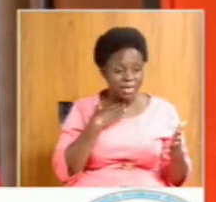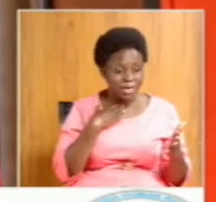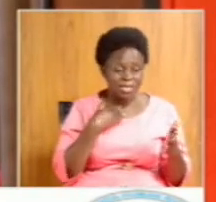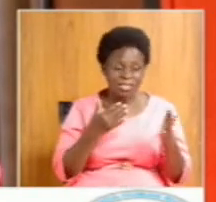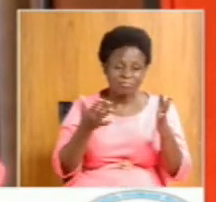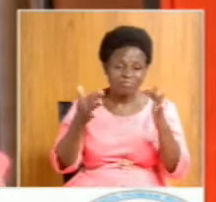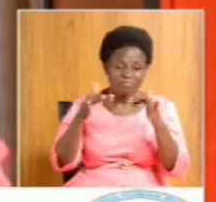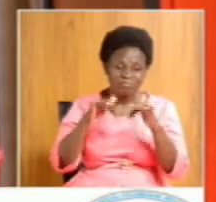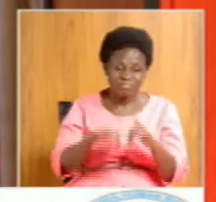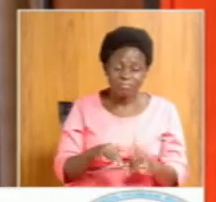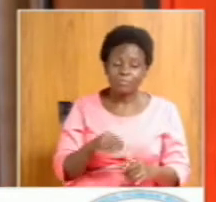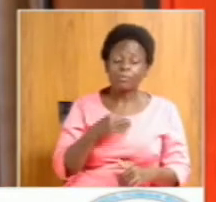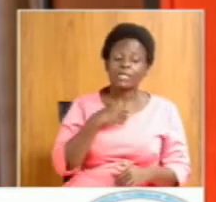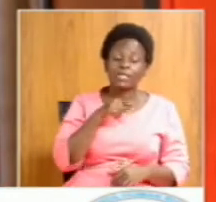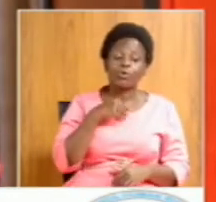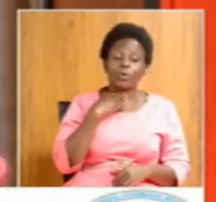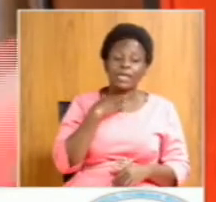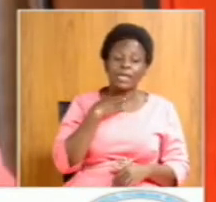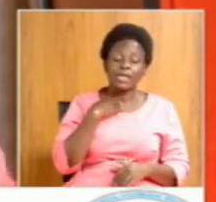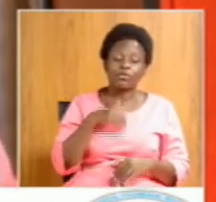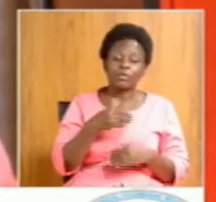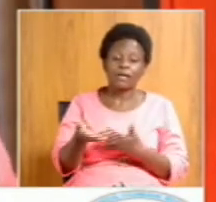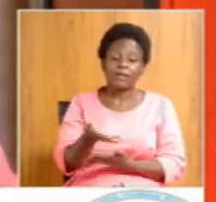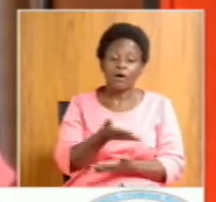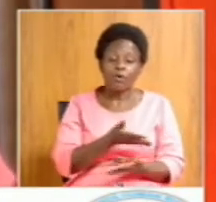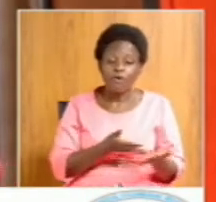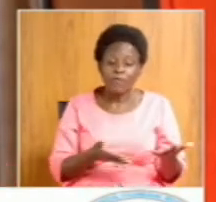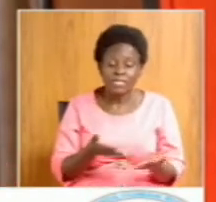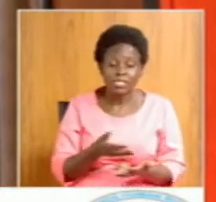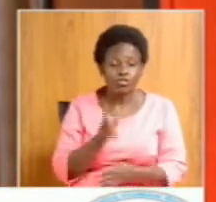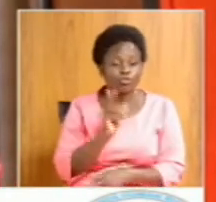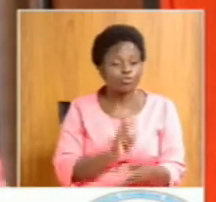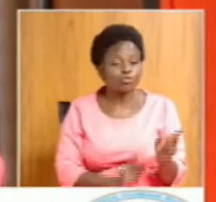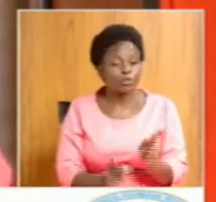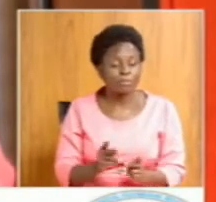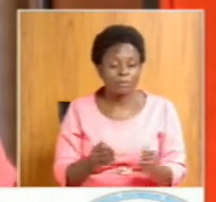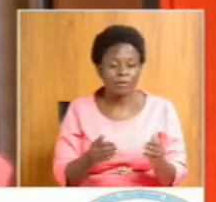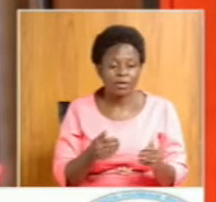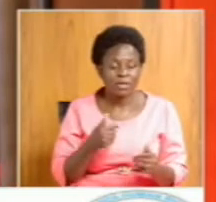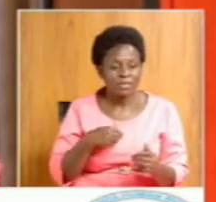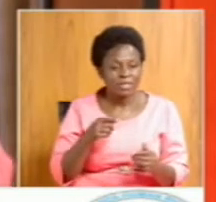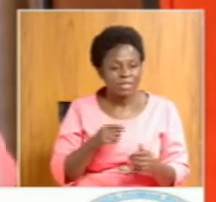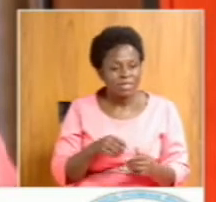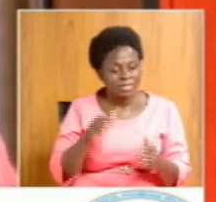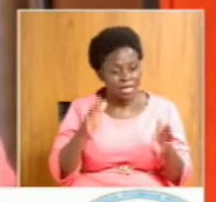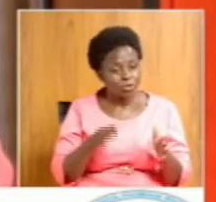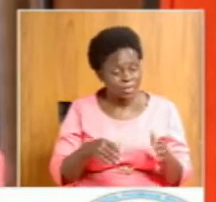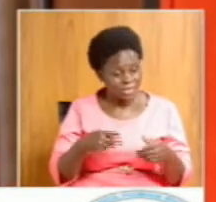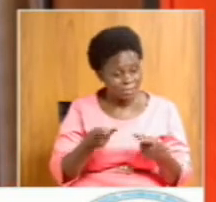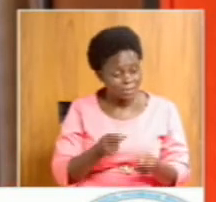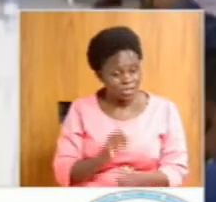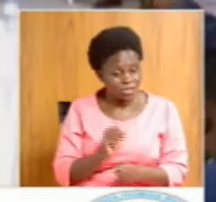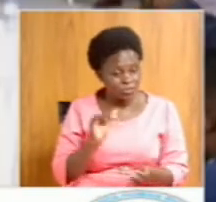crackdown on that so we need to take the conversation to the people which I think this is a great space to do that